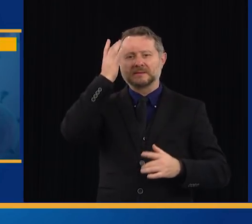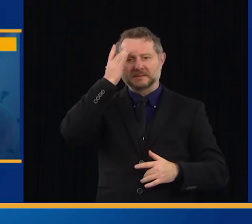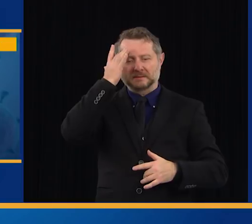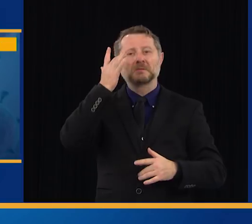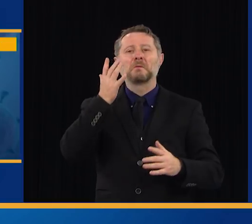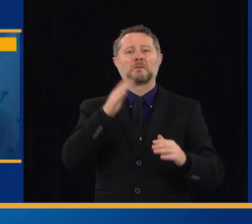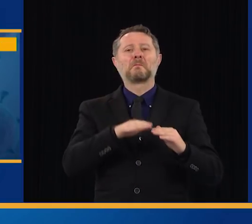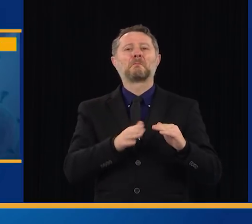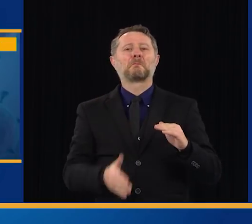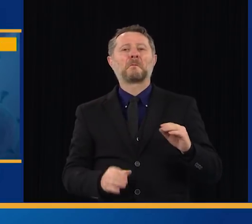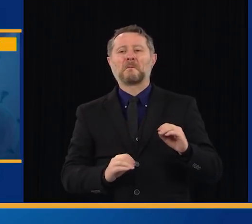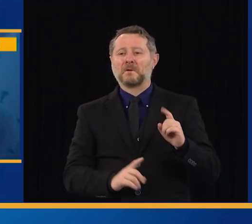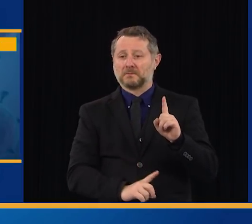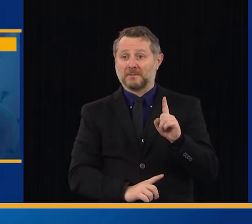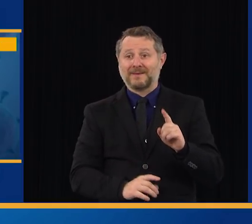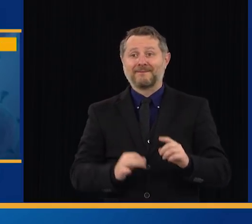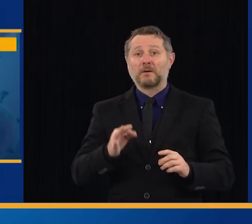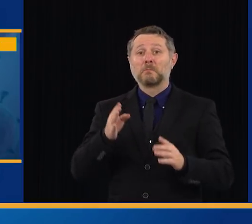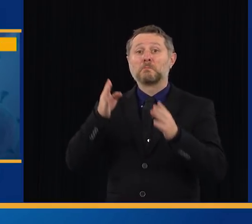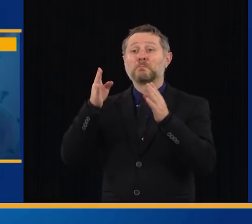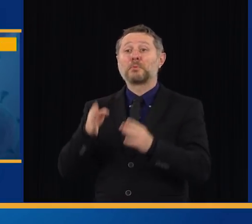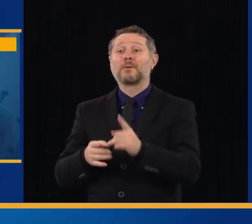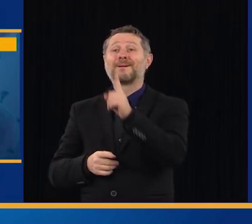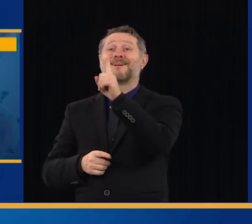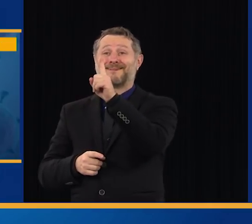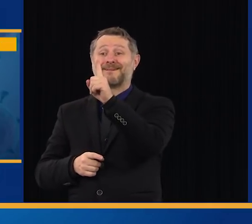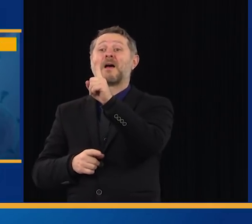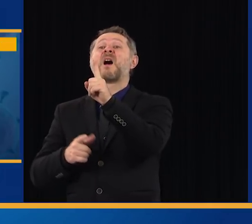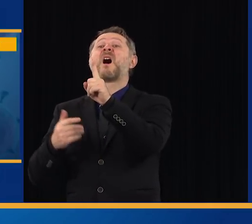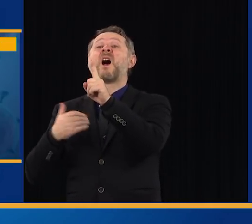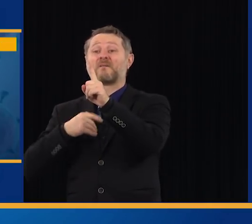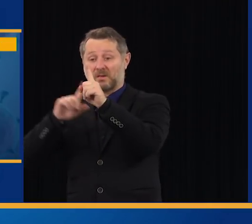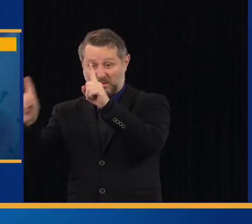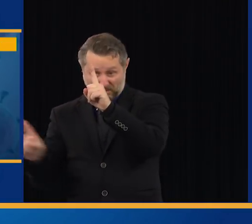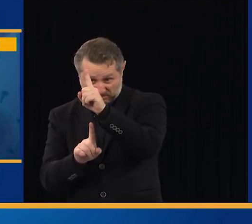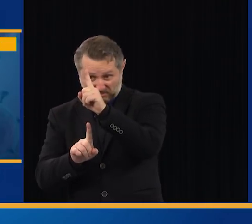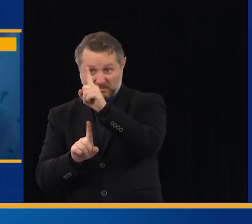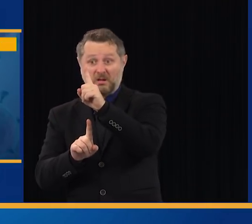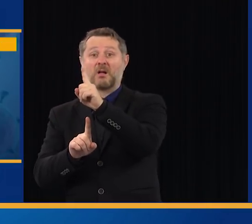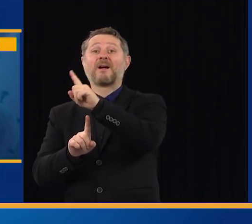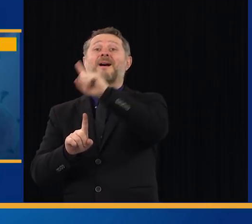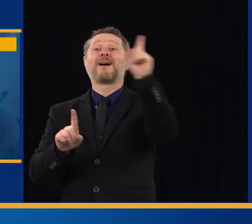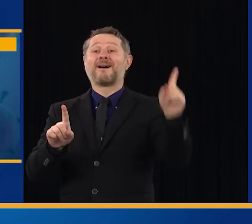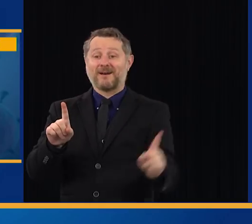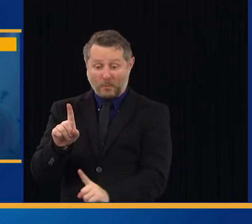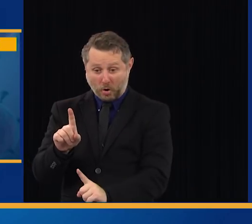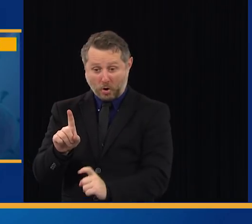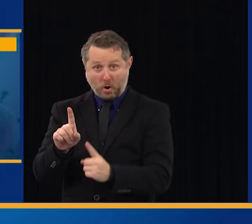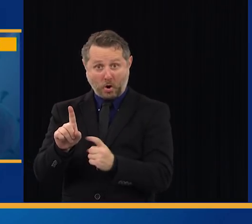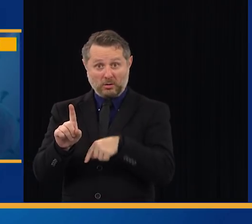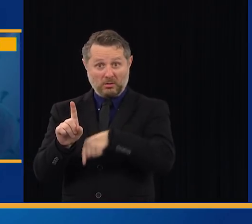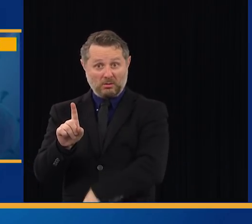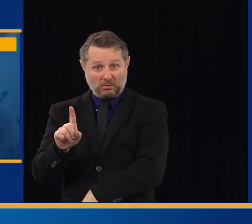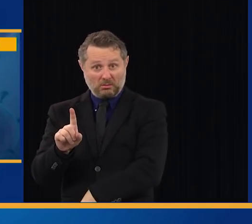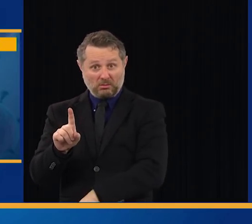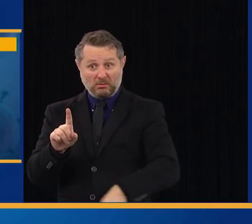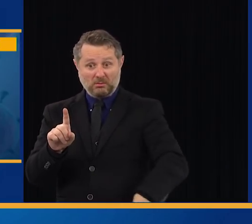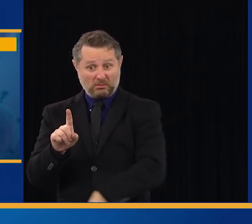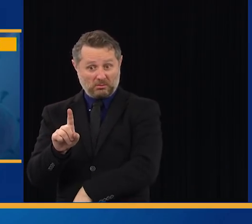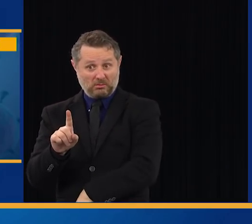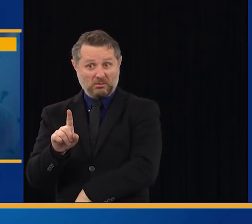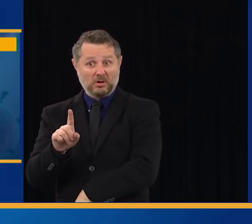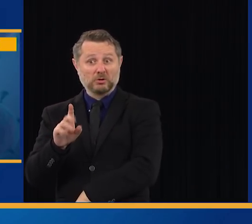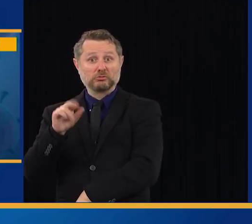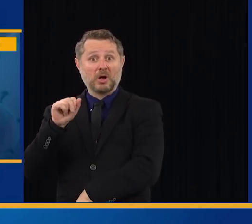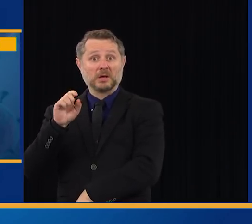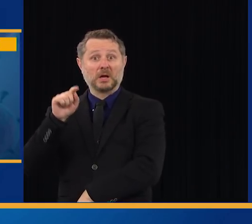person basically infects one more person, the rate of spread is